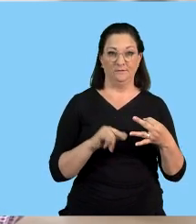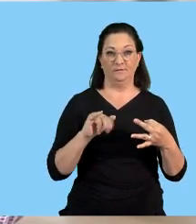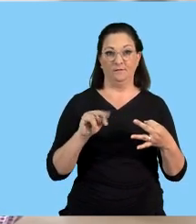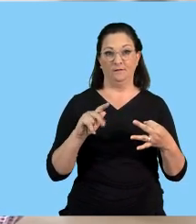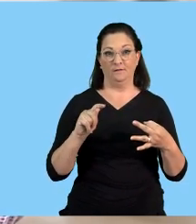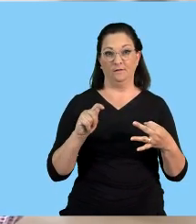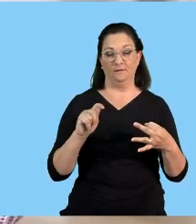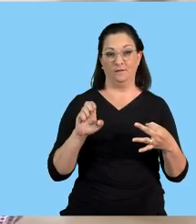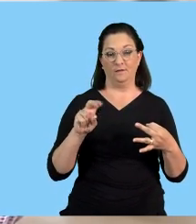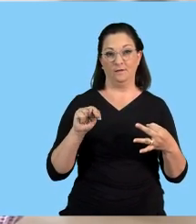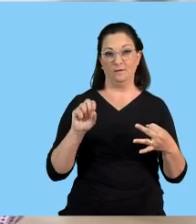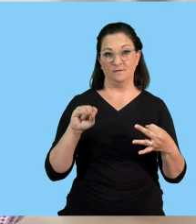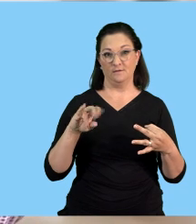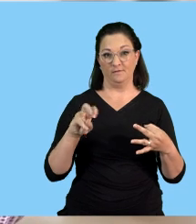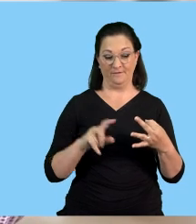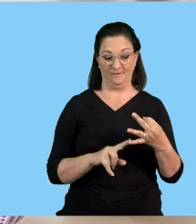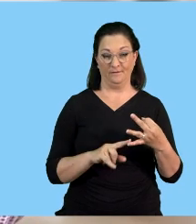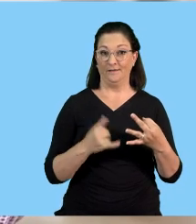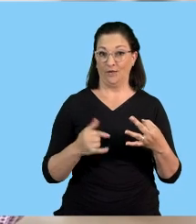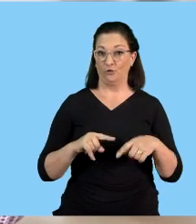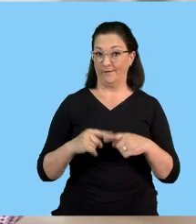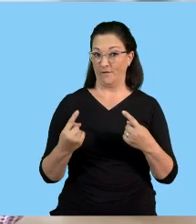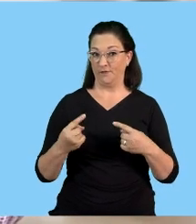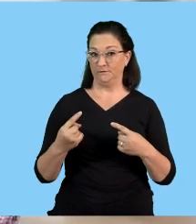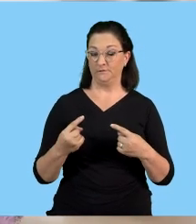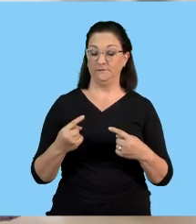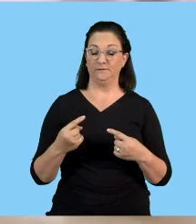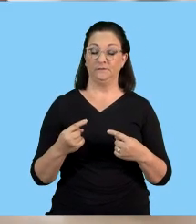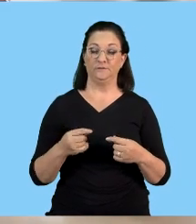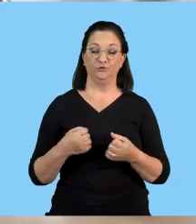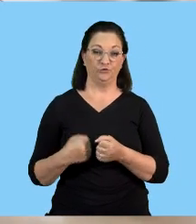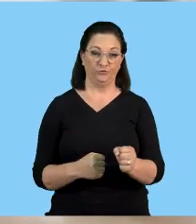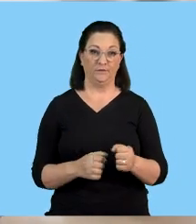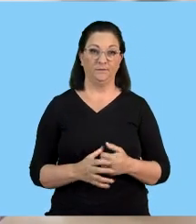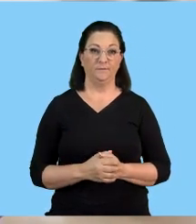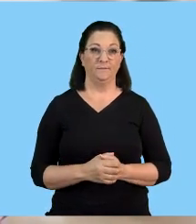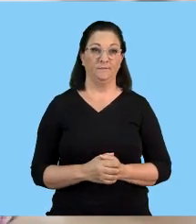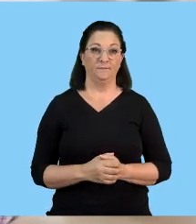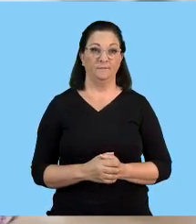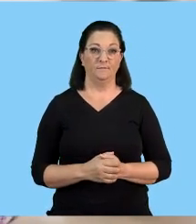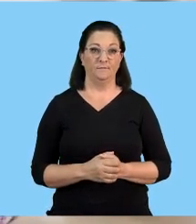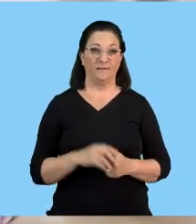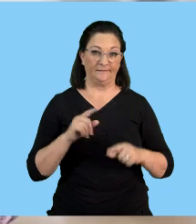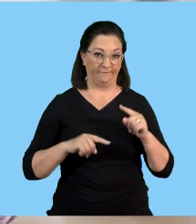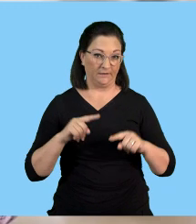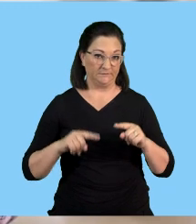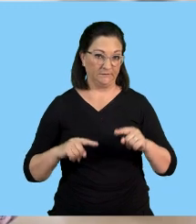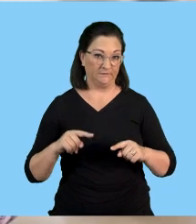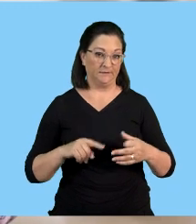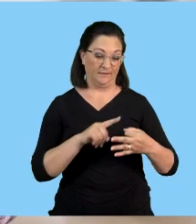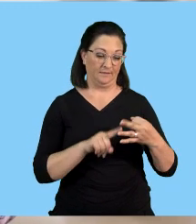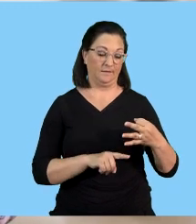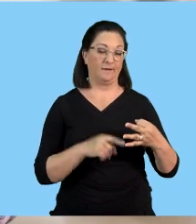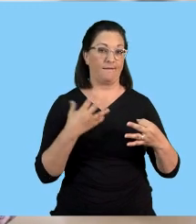one, intensive. Now we're on diversification strategy. So with diversification strategy, it has three